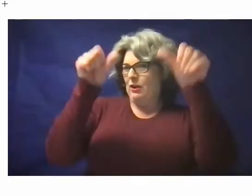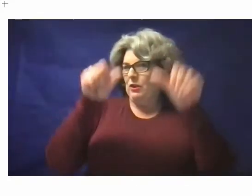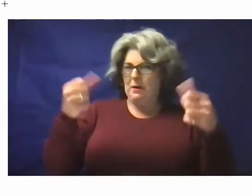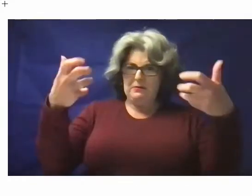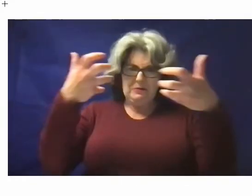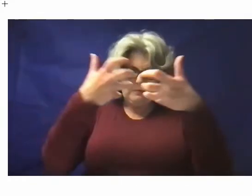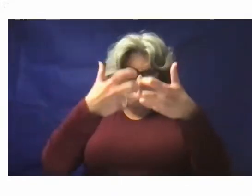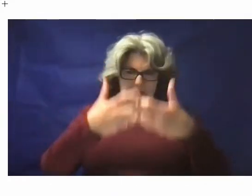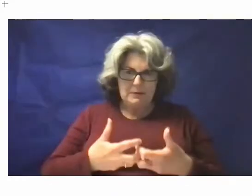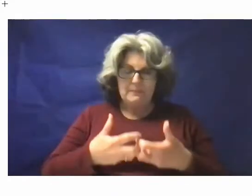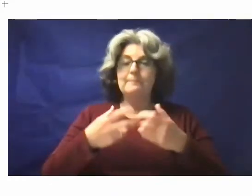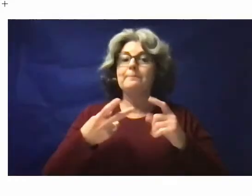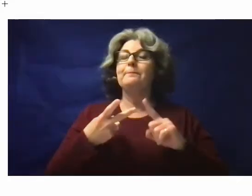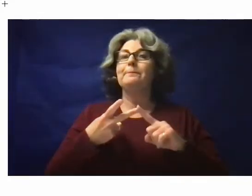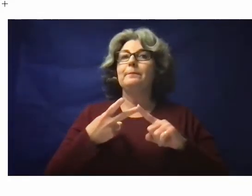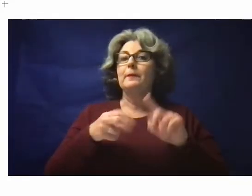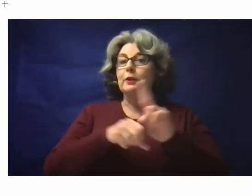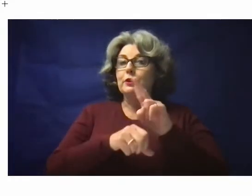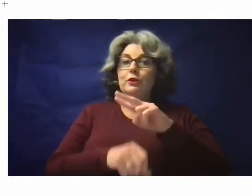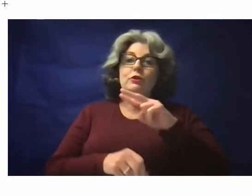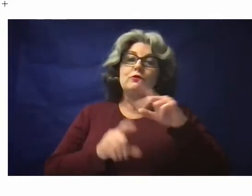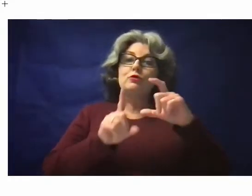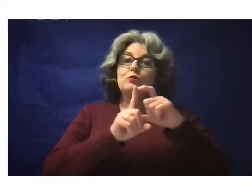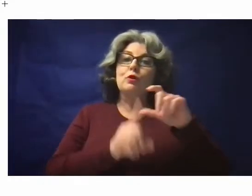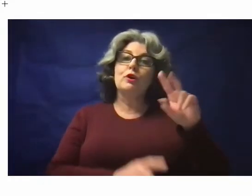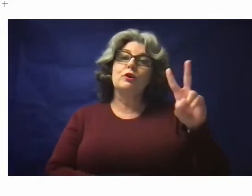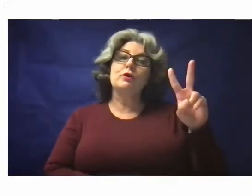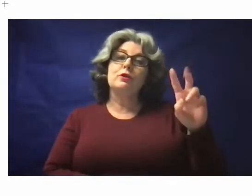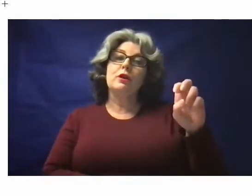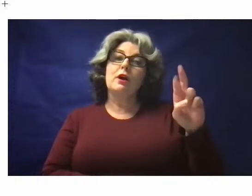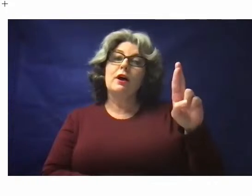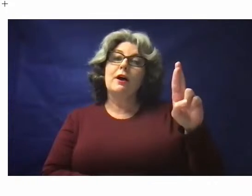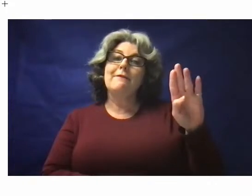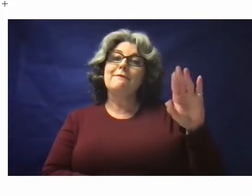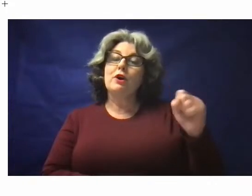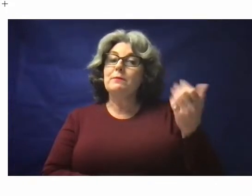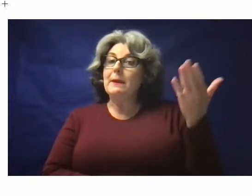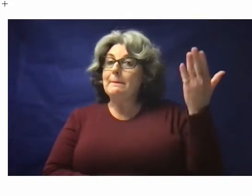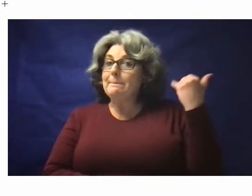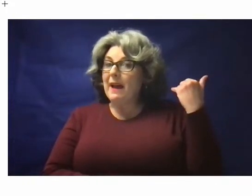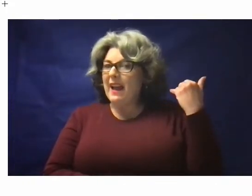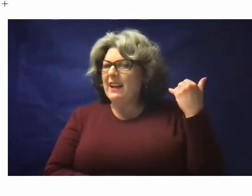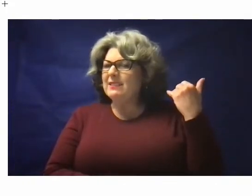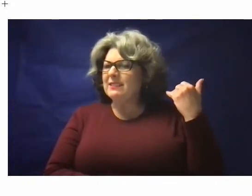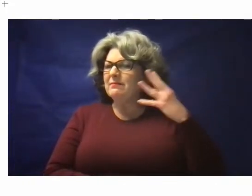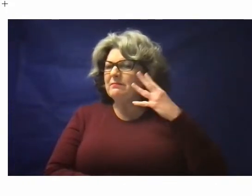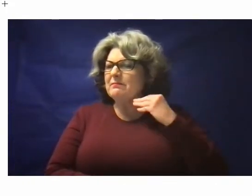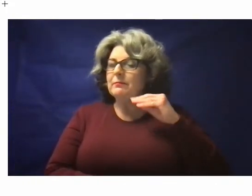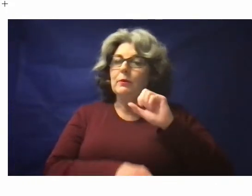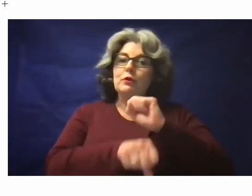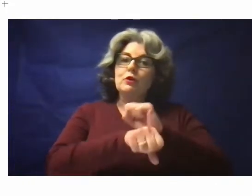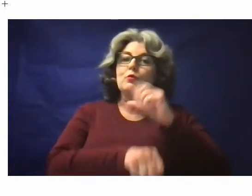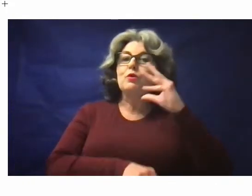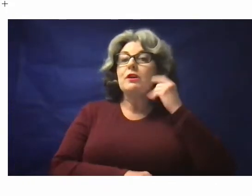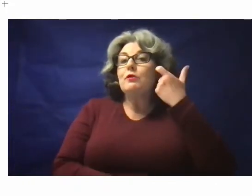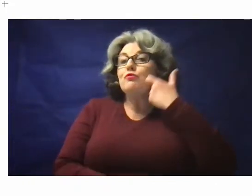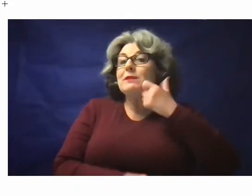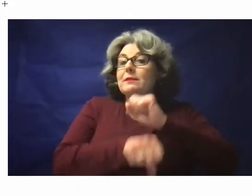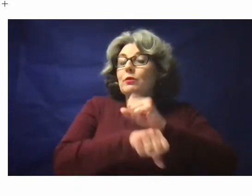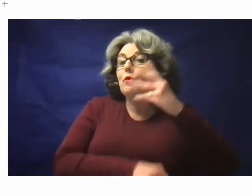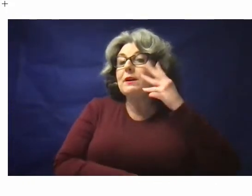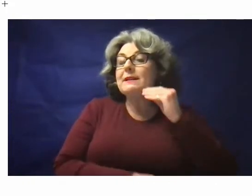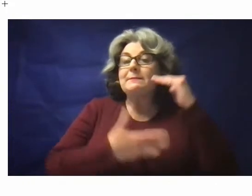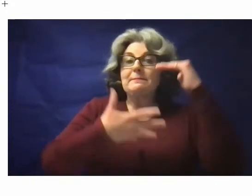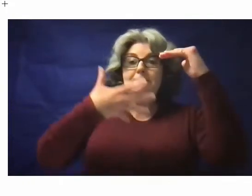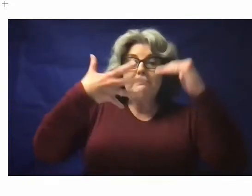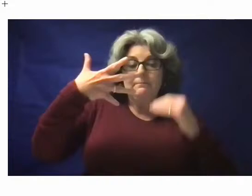I suggest to use verbs in the past tense. List your work experience, starting with the most recent, and make sure you